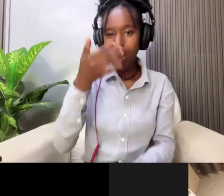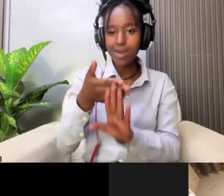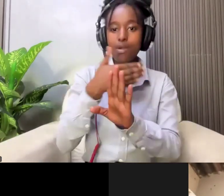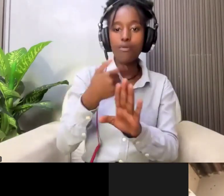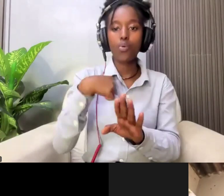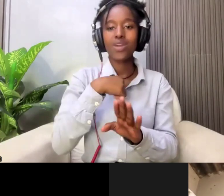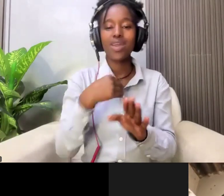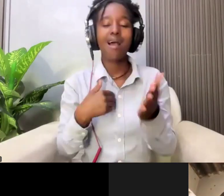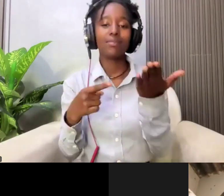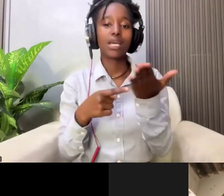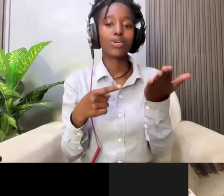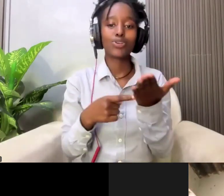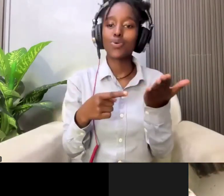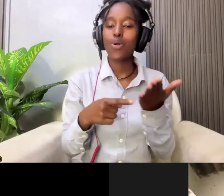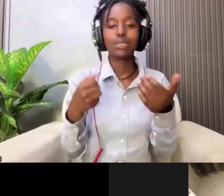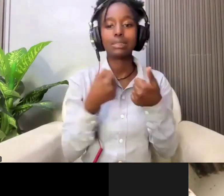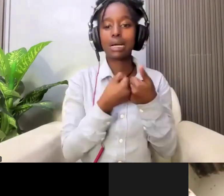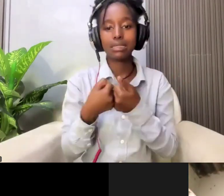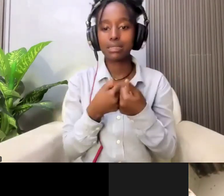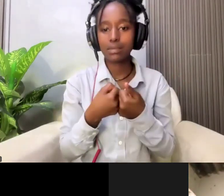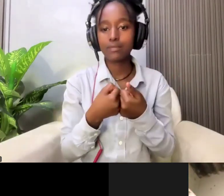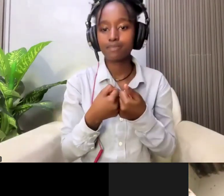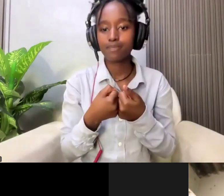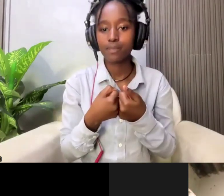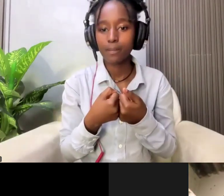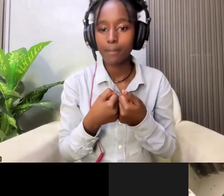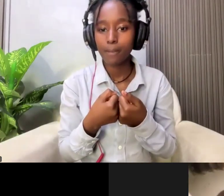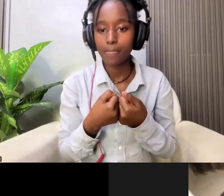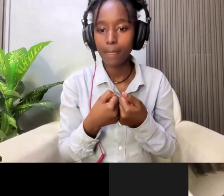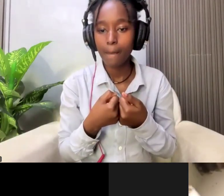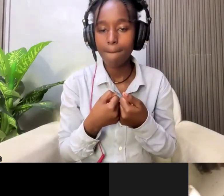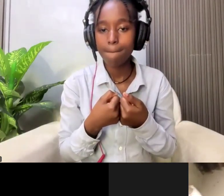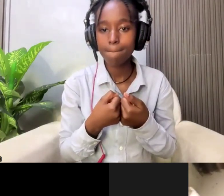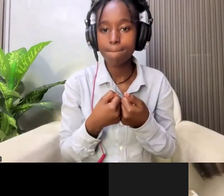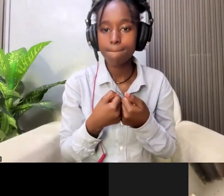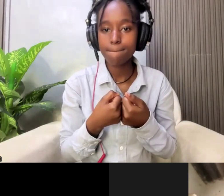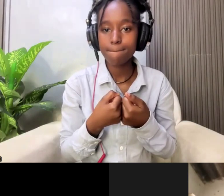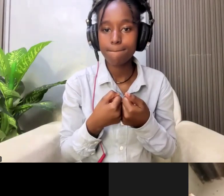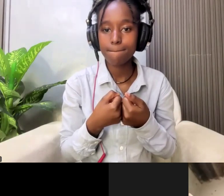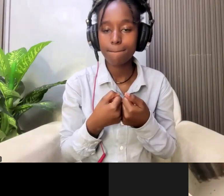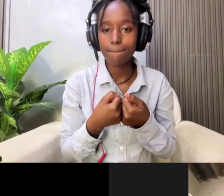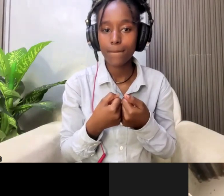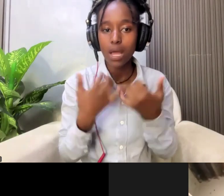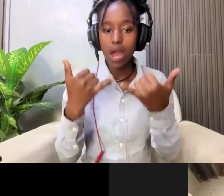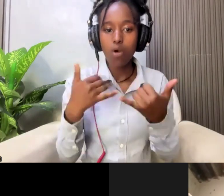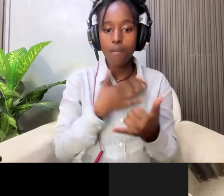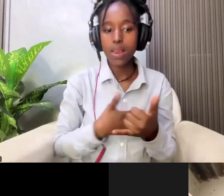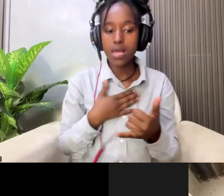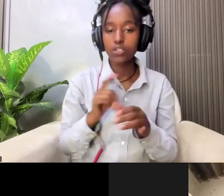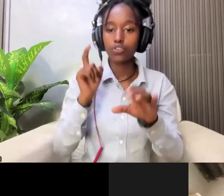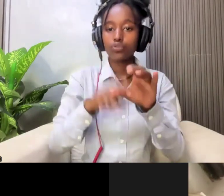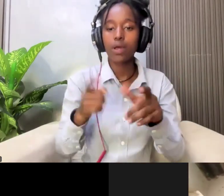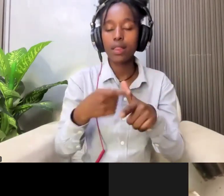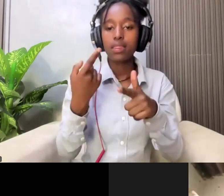difficulties. You do have a question, right? So quickly come in because we're running out of time. If you